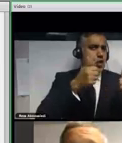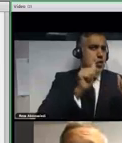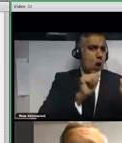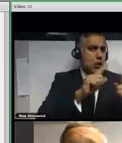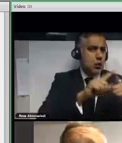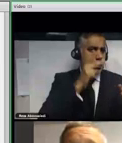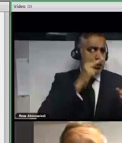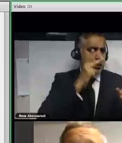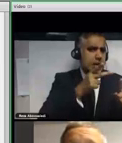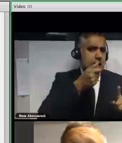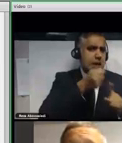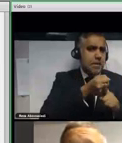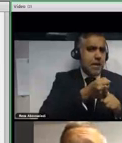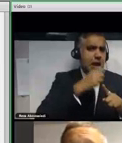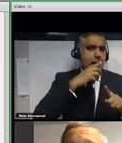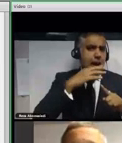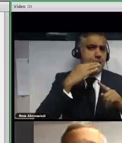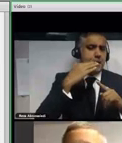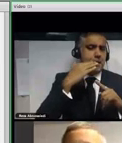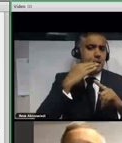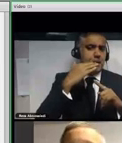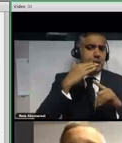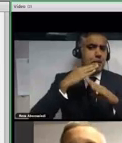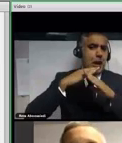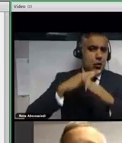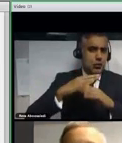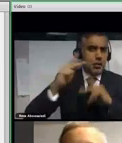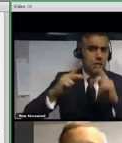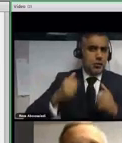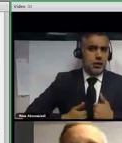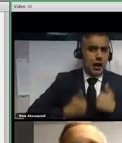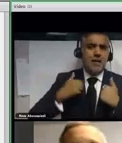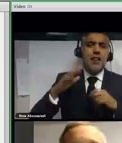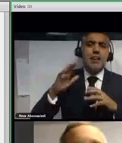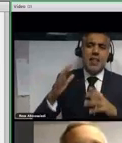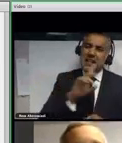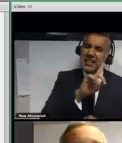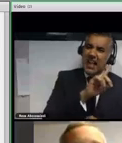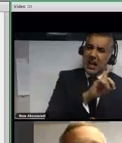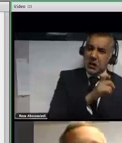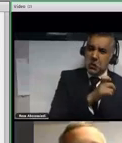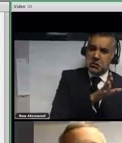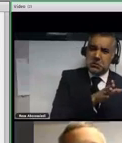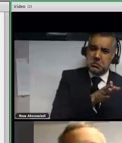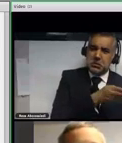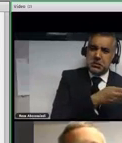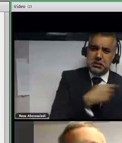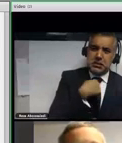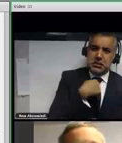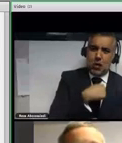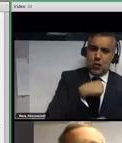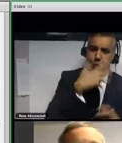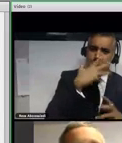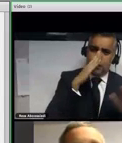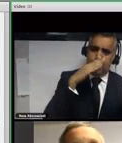see the impact of barriers on people's lives, then diagnoses is not what we want to do.